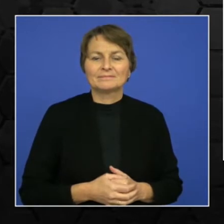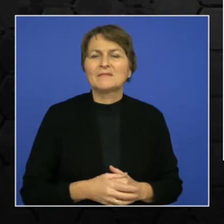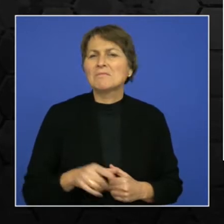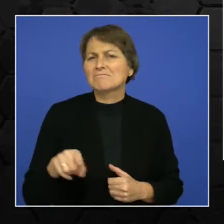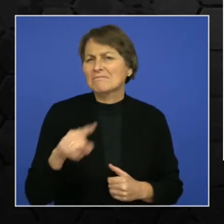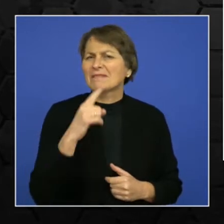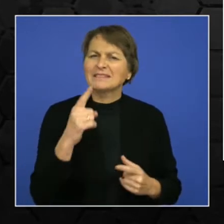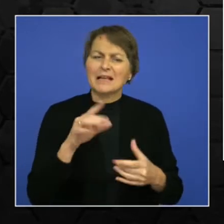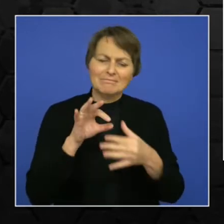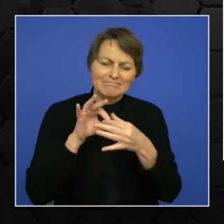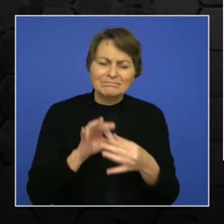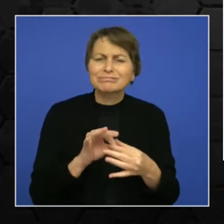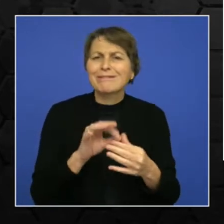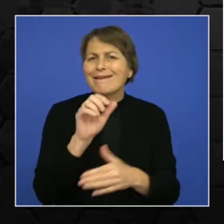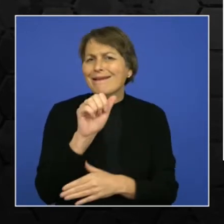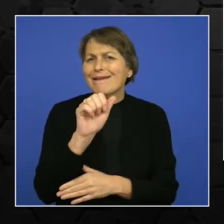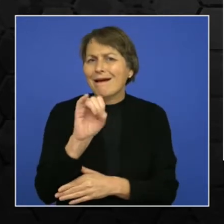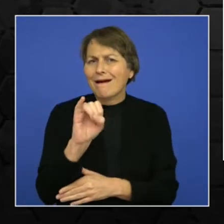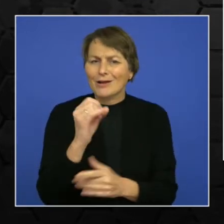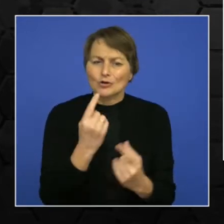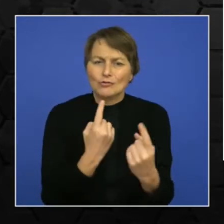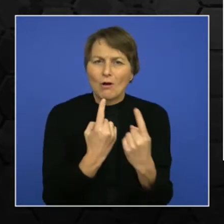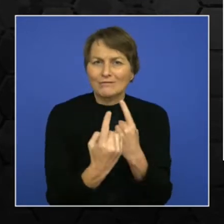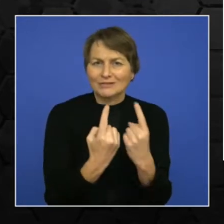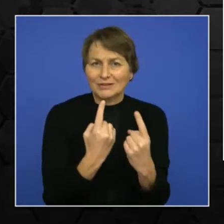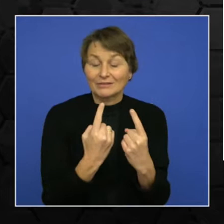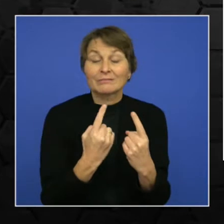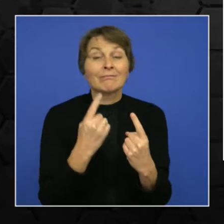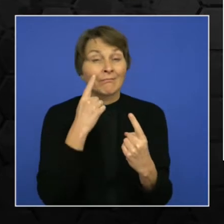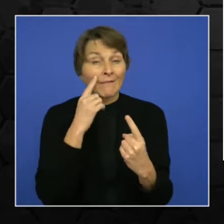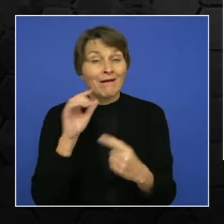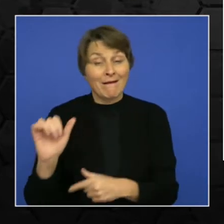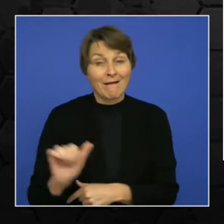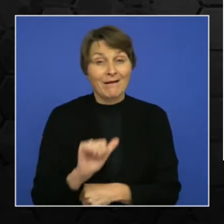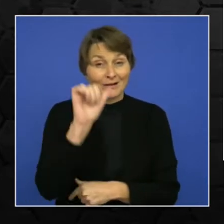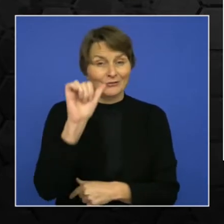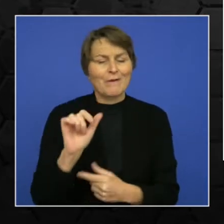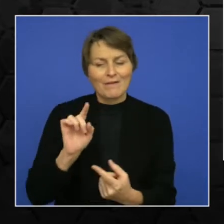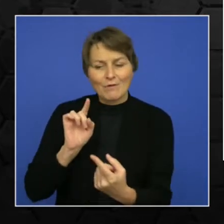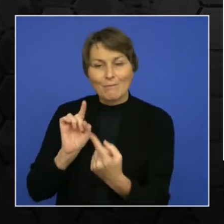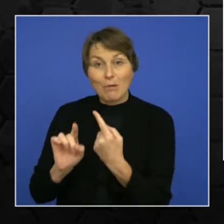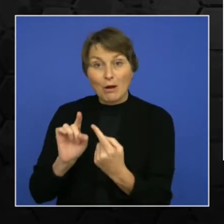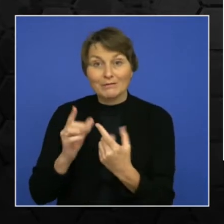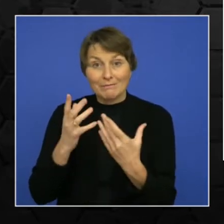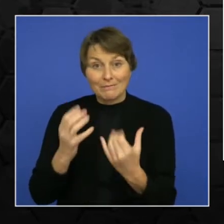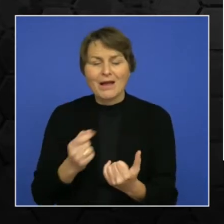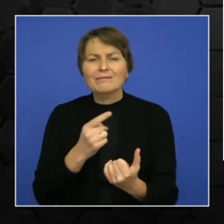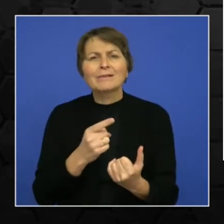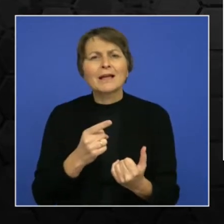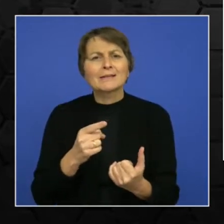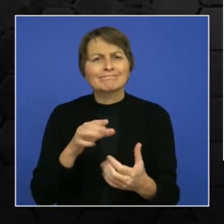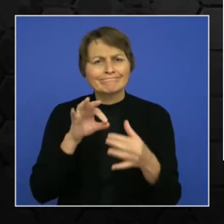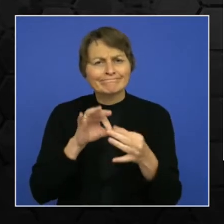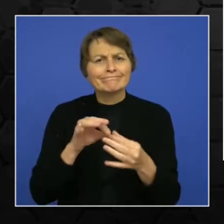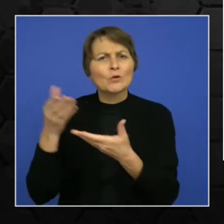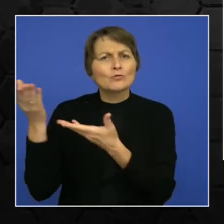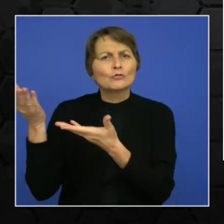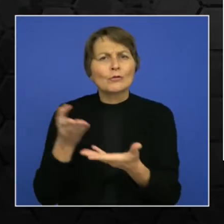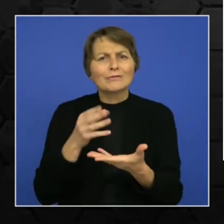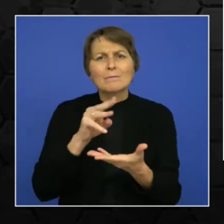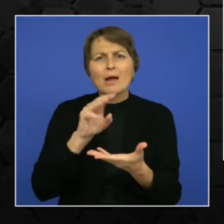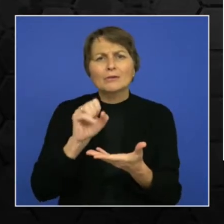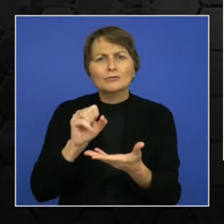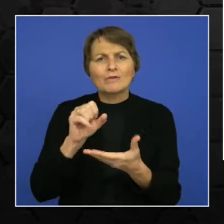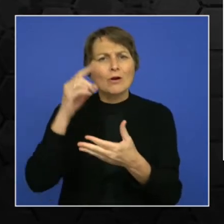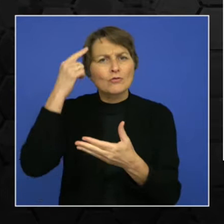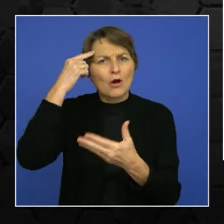And Azure has a pretty good bot frameworks that are up for you in cognitive services. There is a really huge